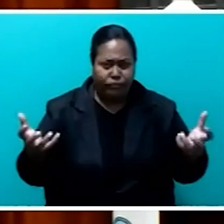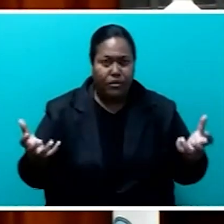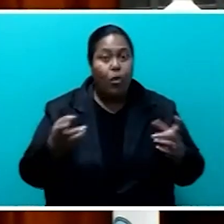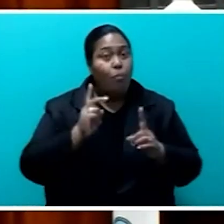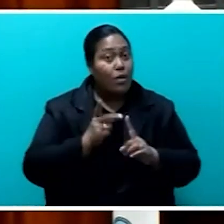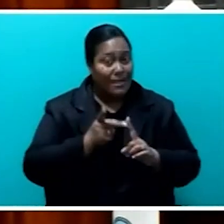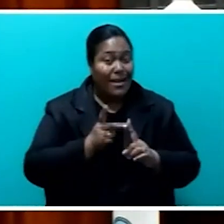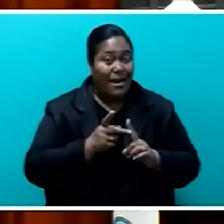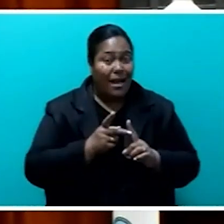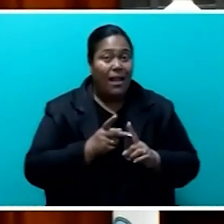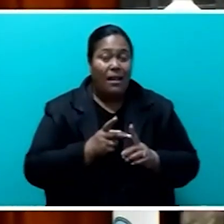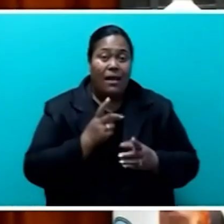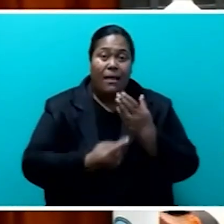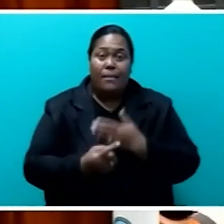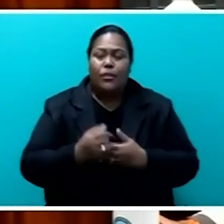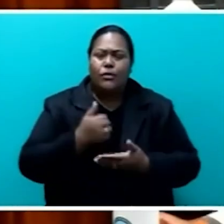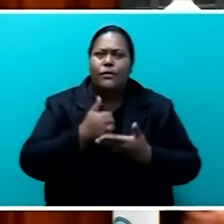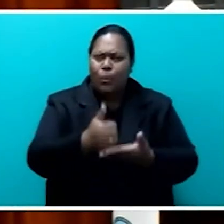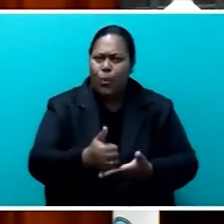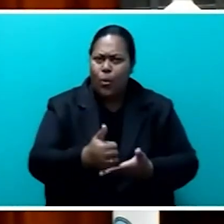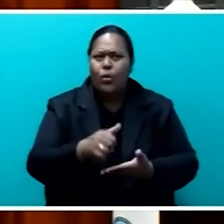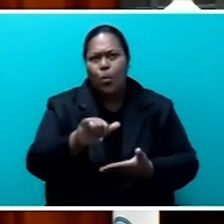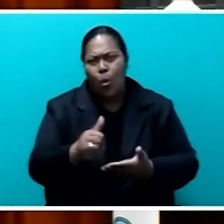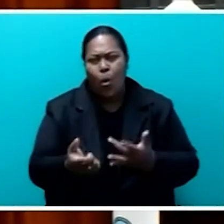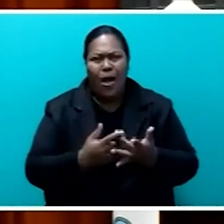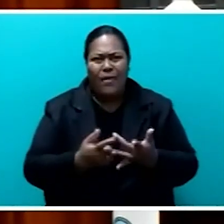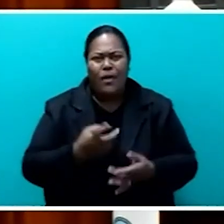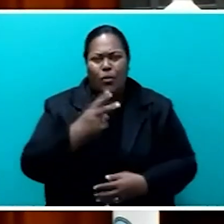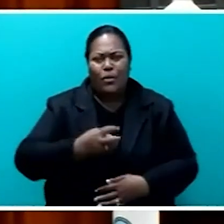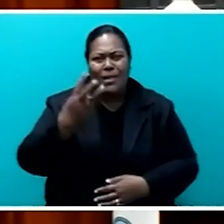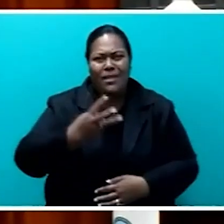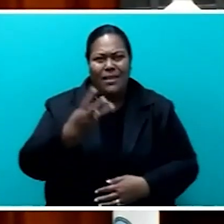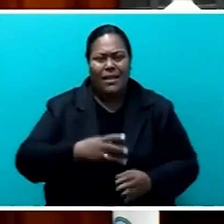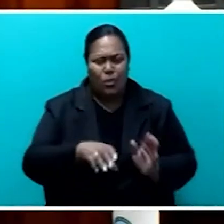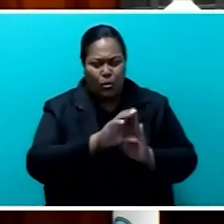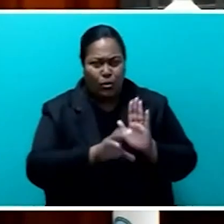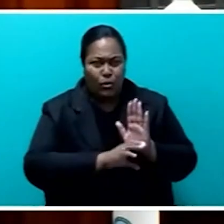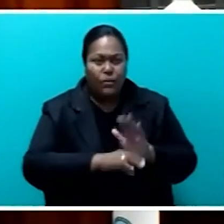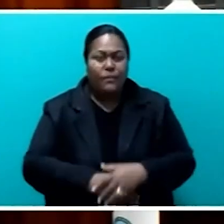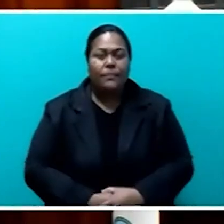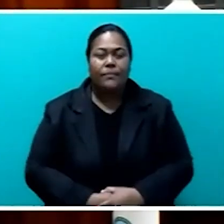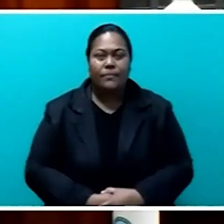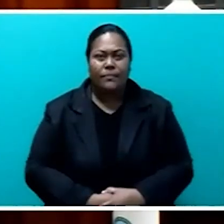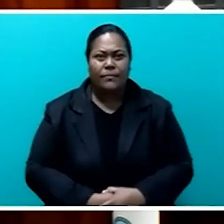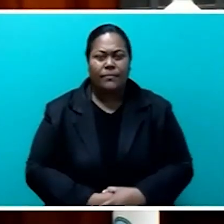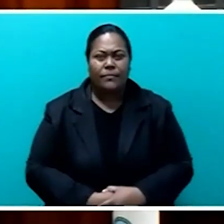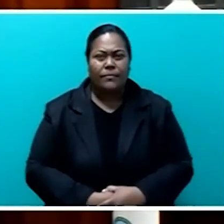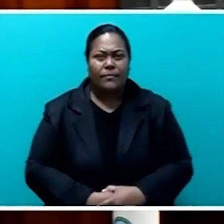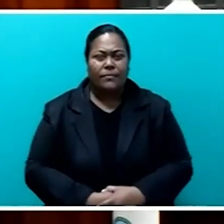lines, on the support or otherwise on this 2013 Constitution. And one of the